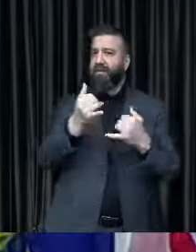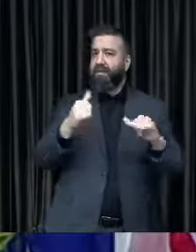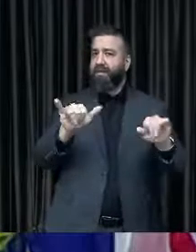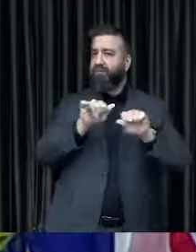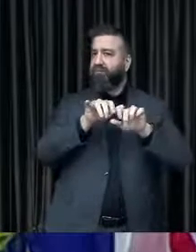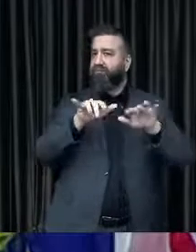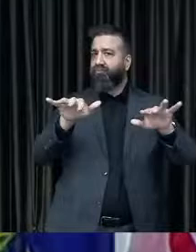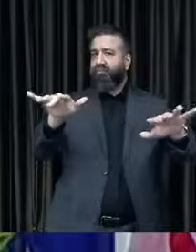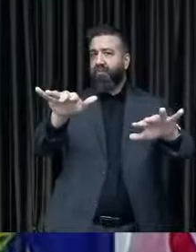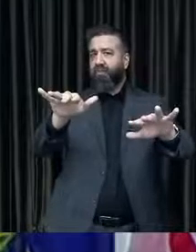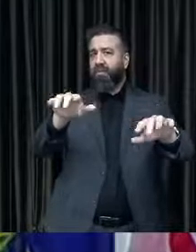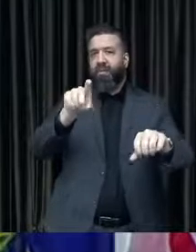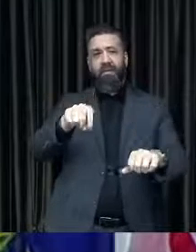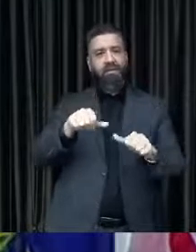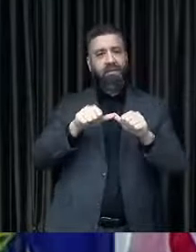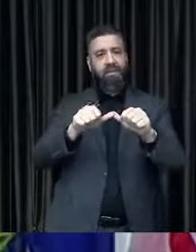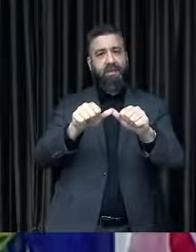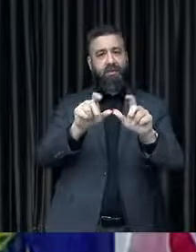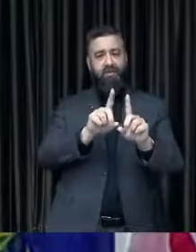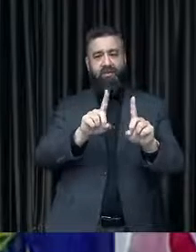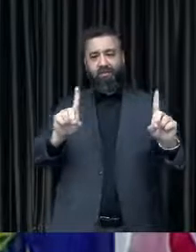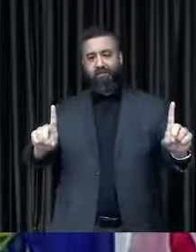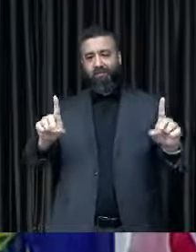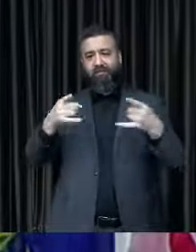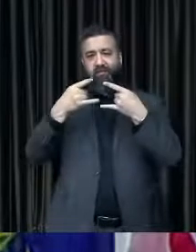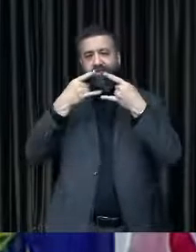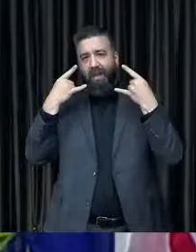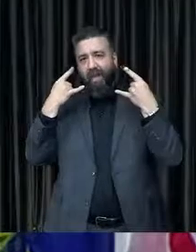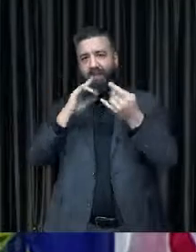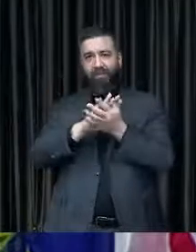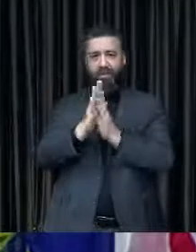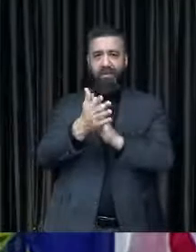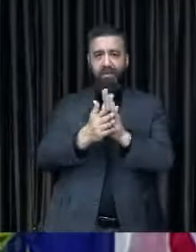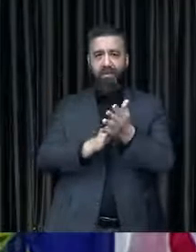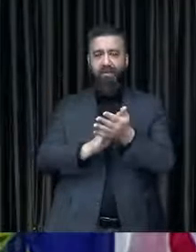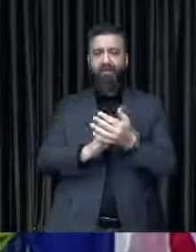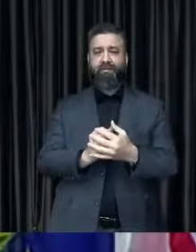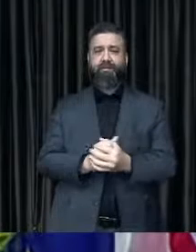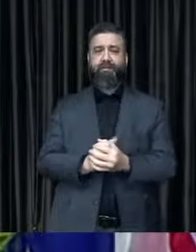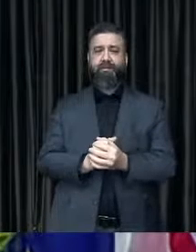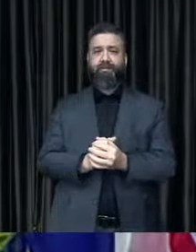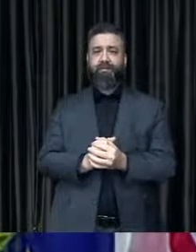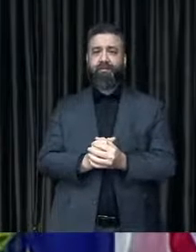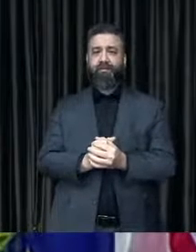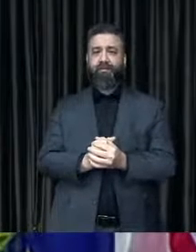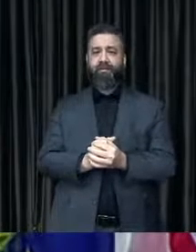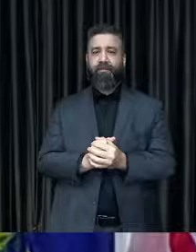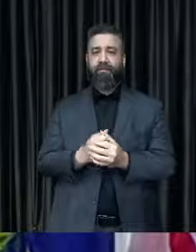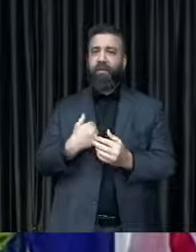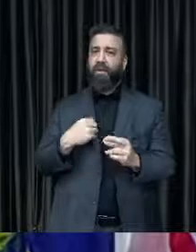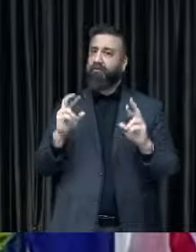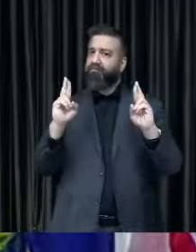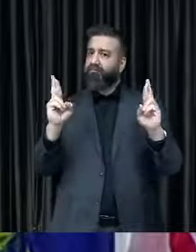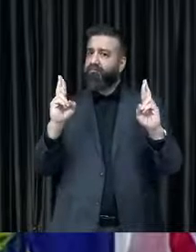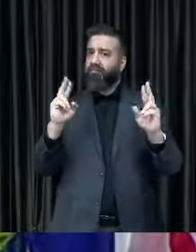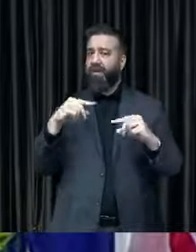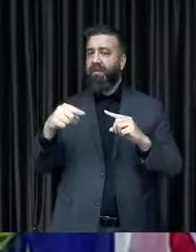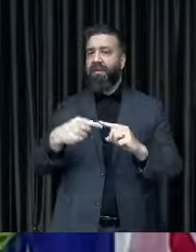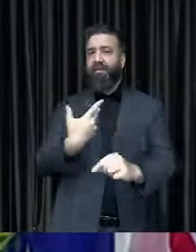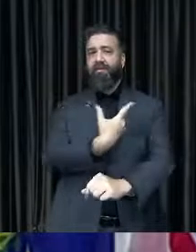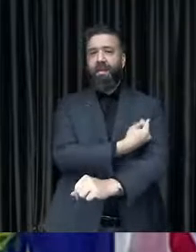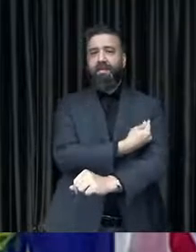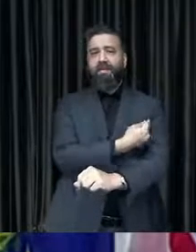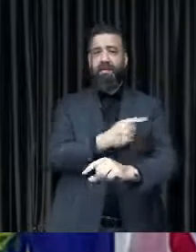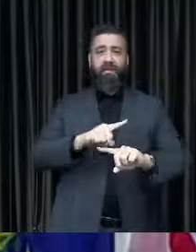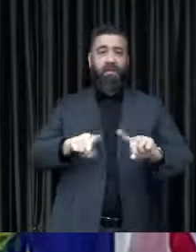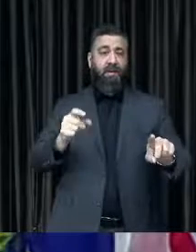follow our public health protocols and protect the health and safety of everyone. We are hopeful about vaccines, but healthcare is